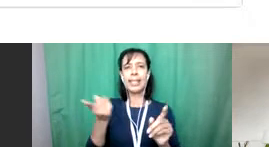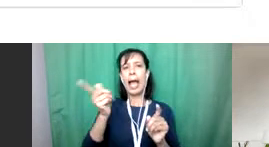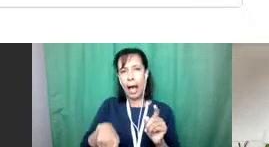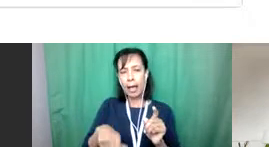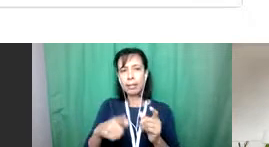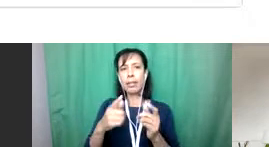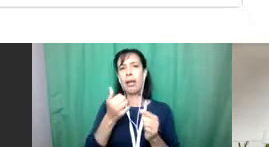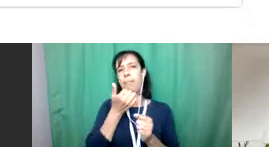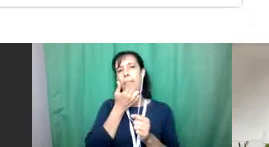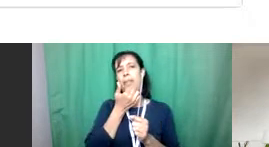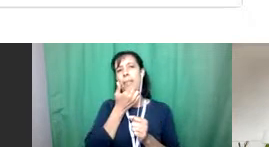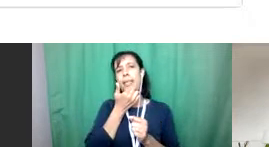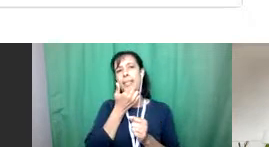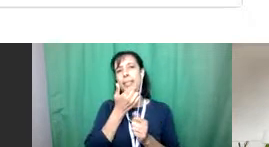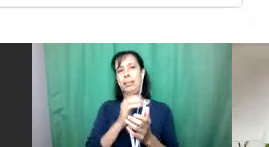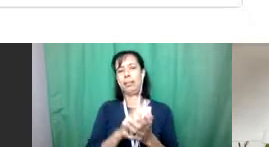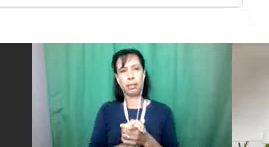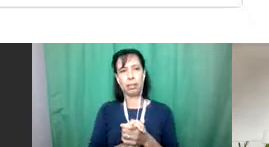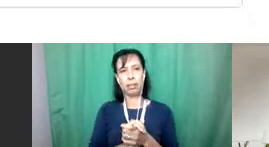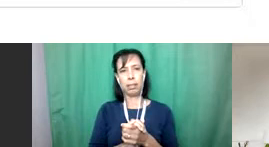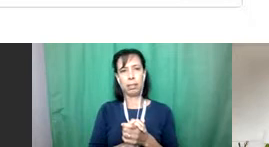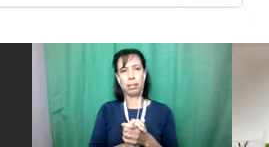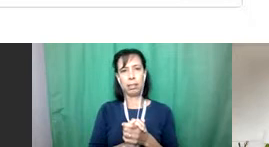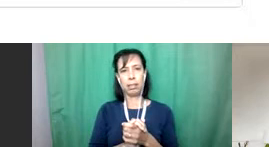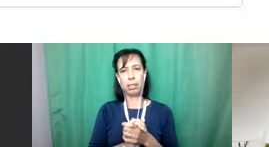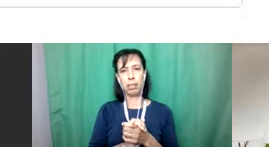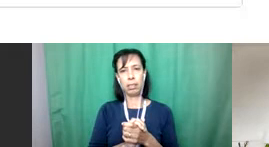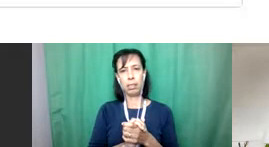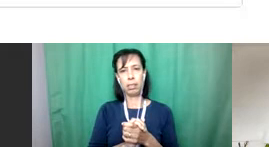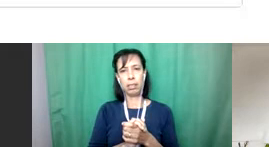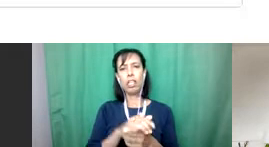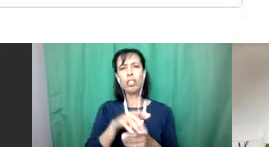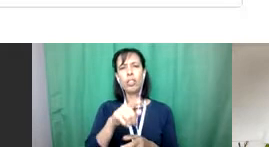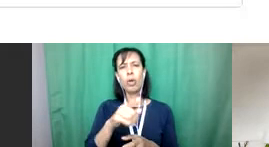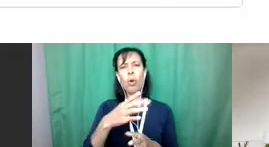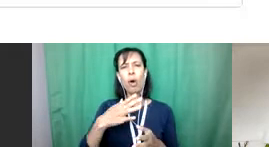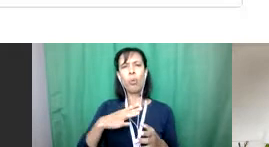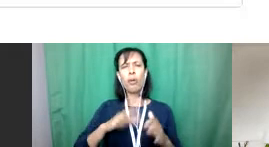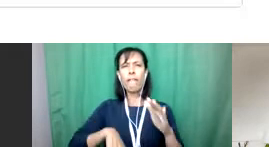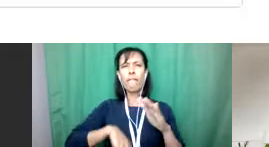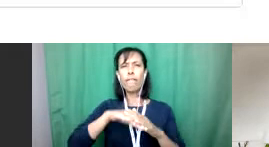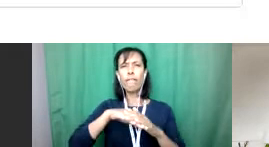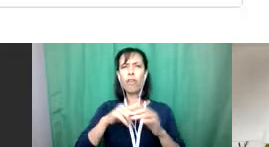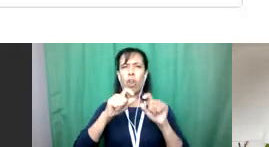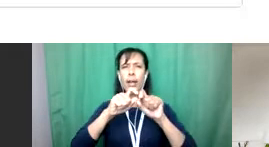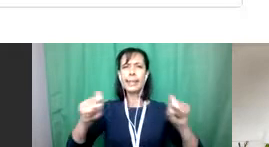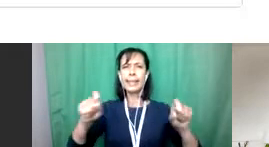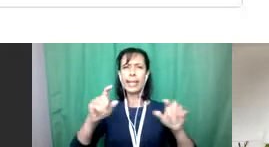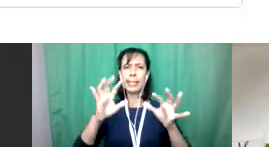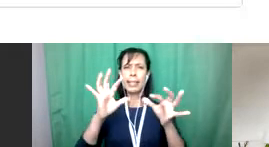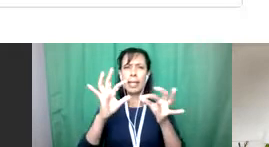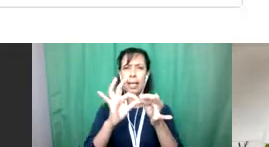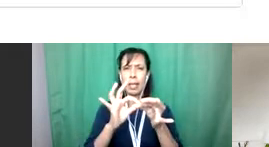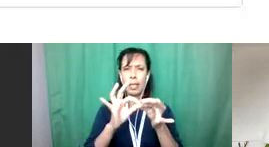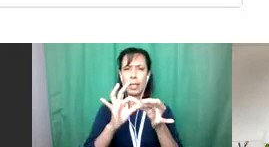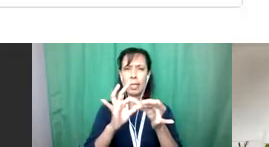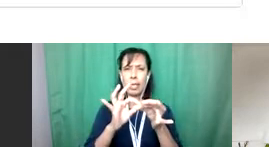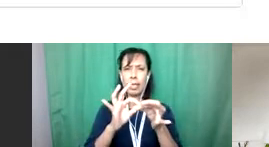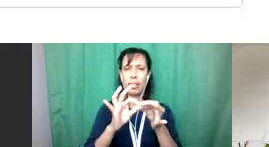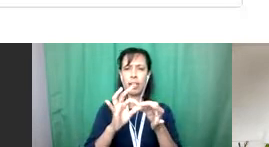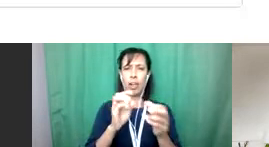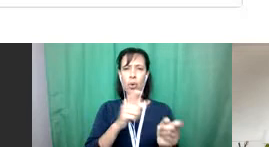I want a full text linked. Now, why I want this is because I don't want to waste my time trying to find